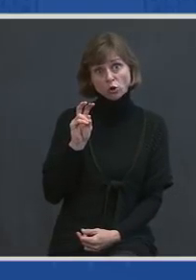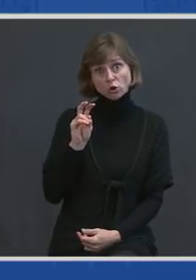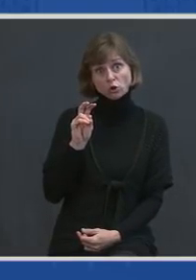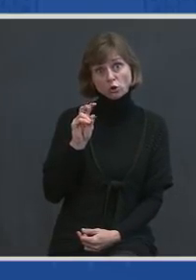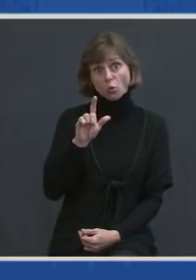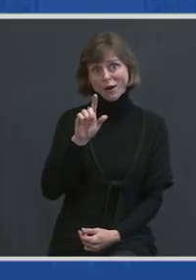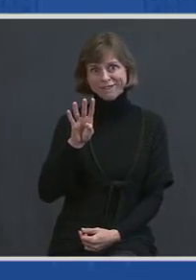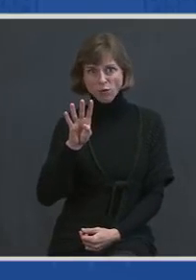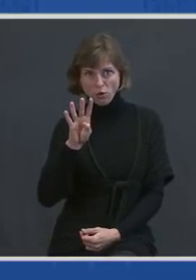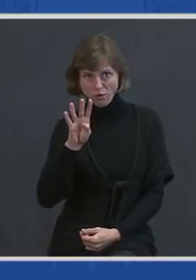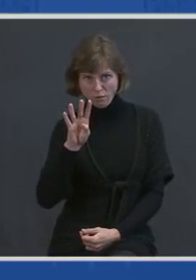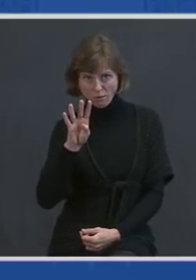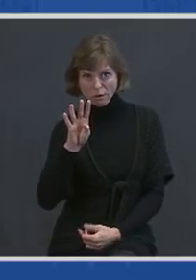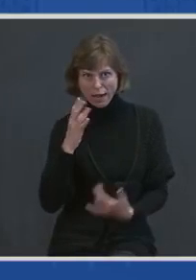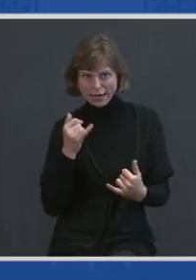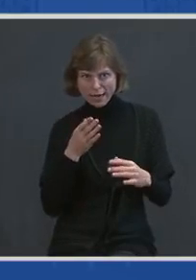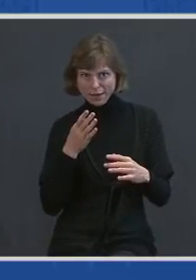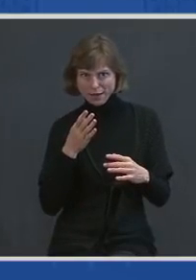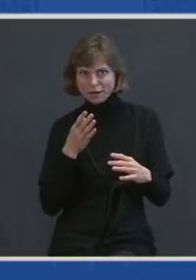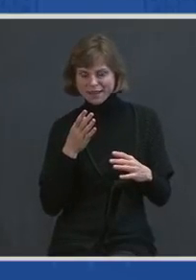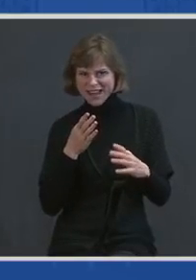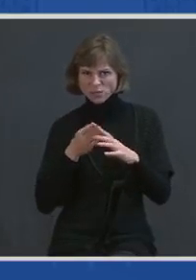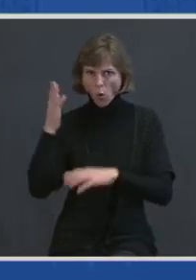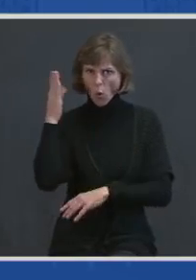517,224, not over 500,000.